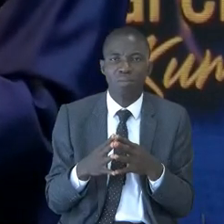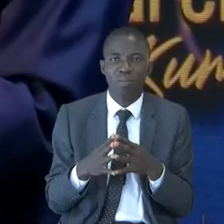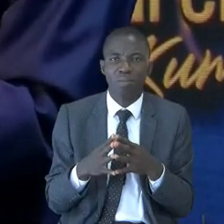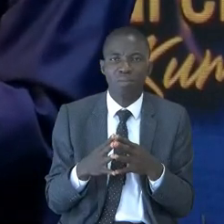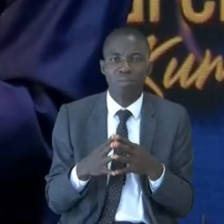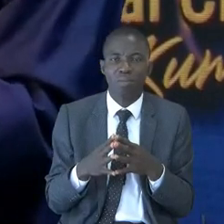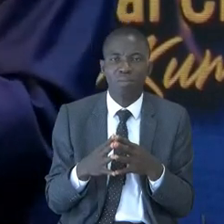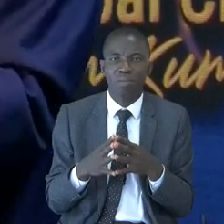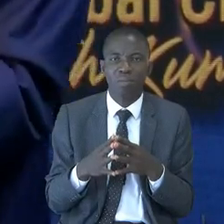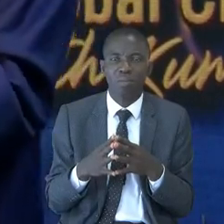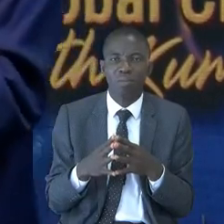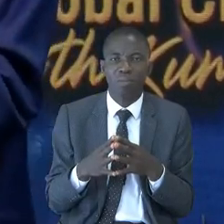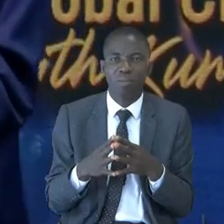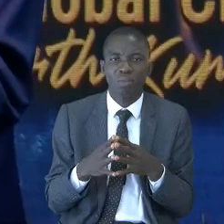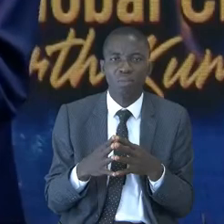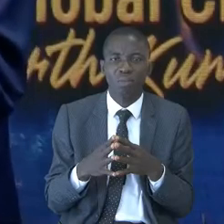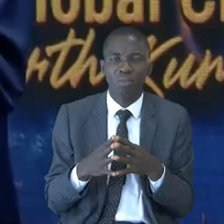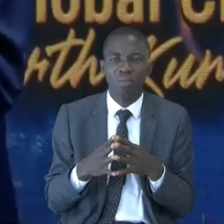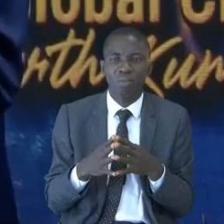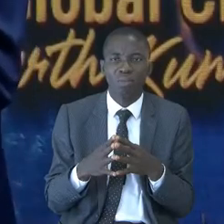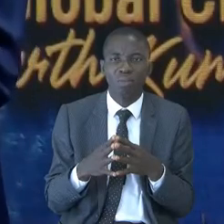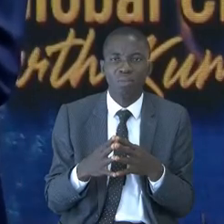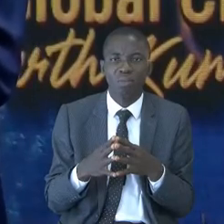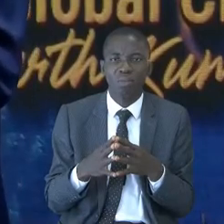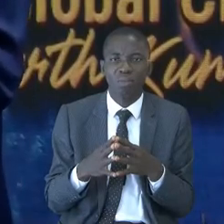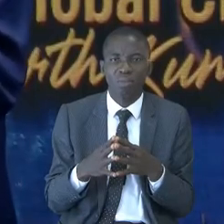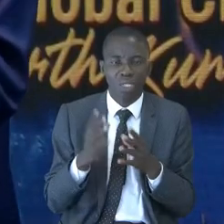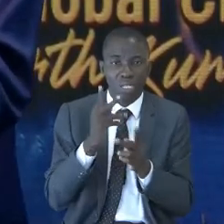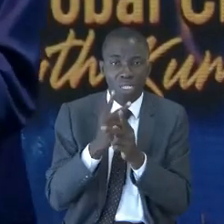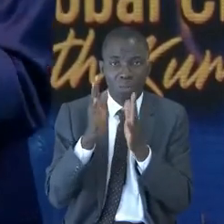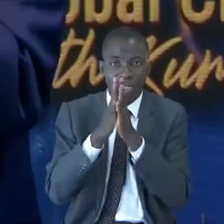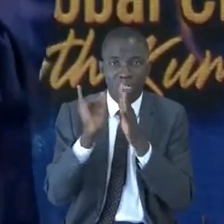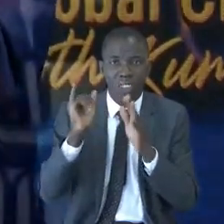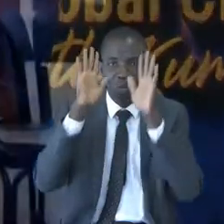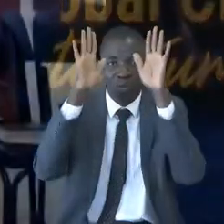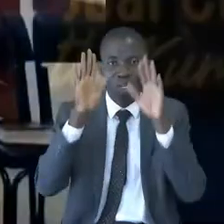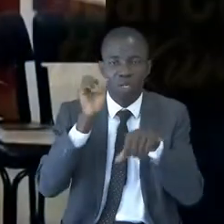Those of us there, keep praying. Your miracle is coming on the way.